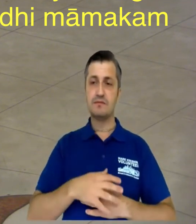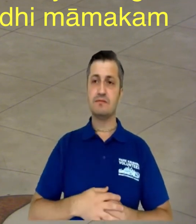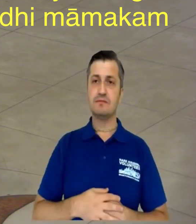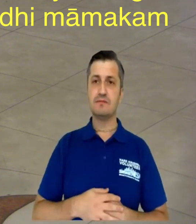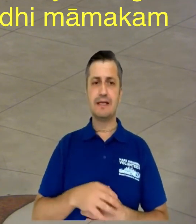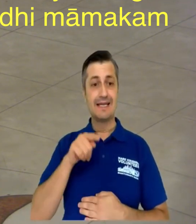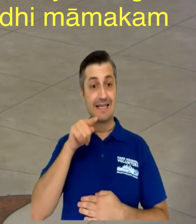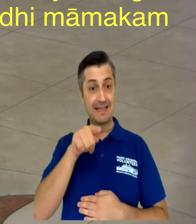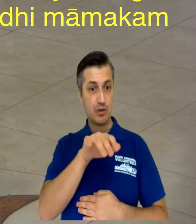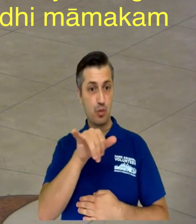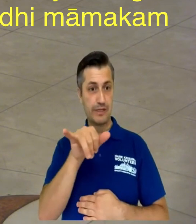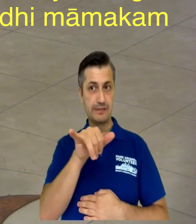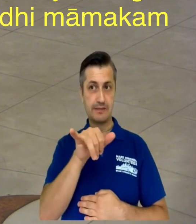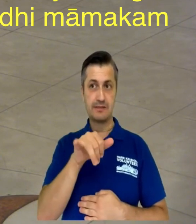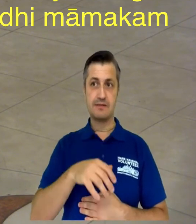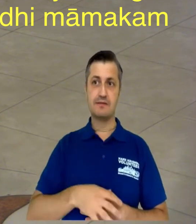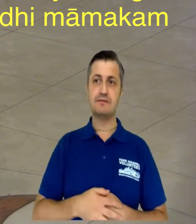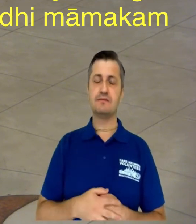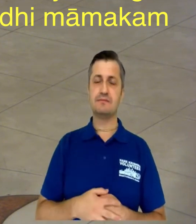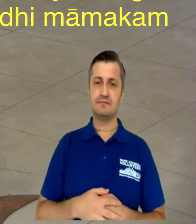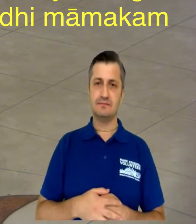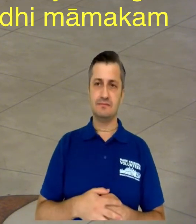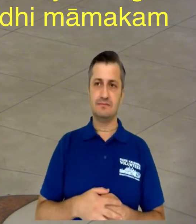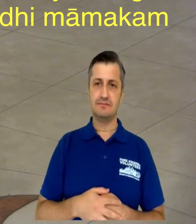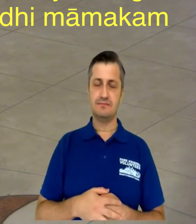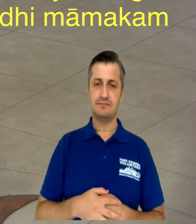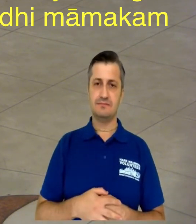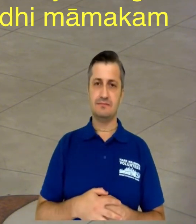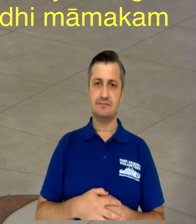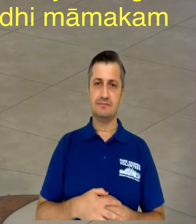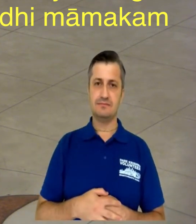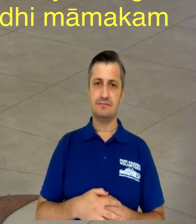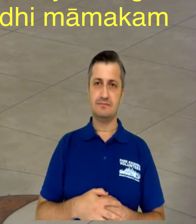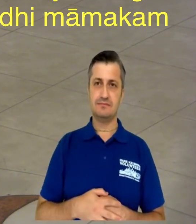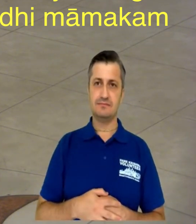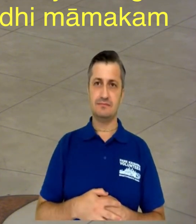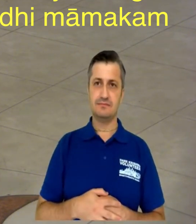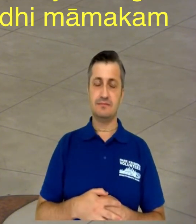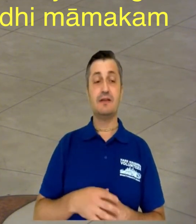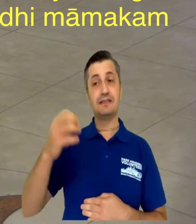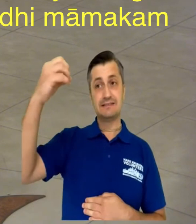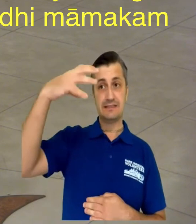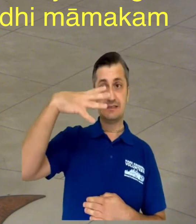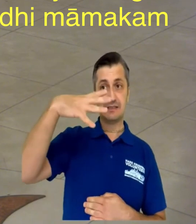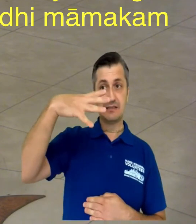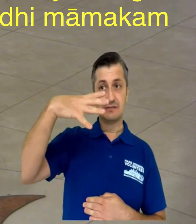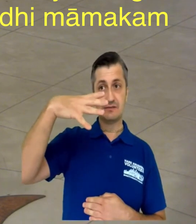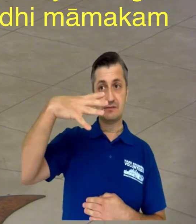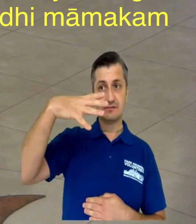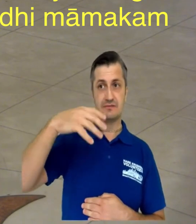which Aditya Gatam, in the sunshine,